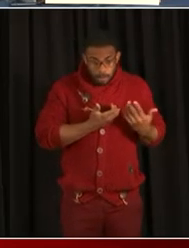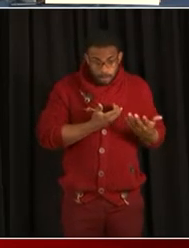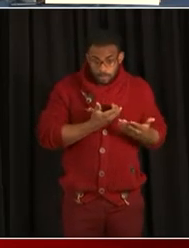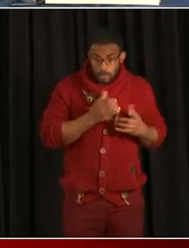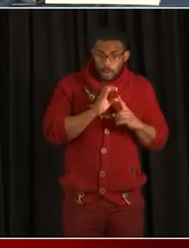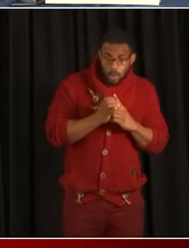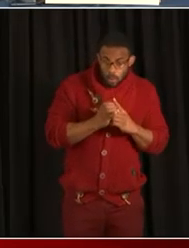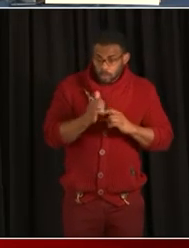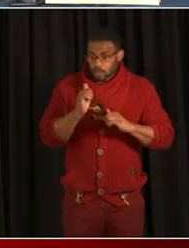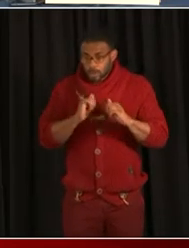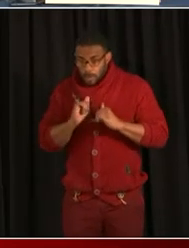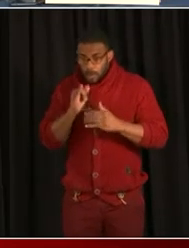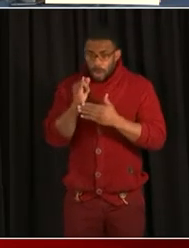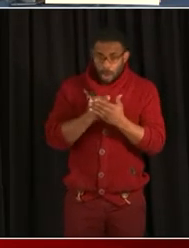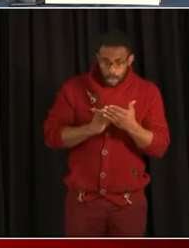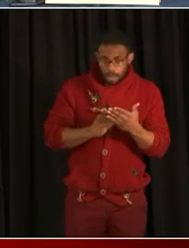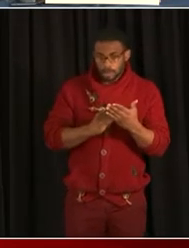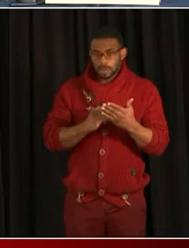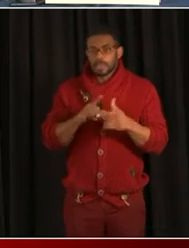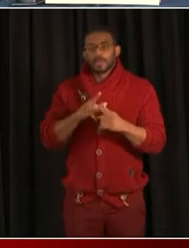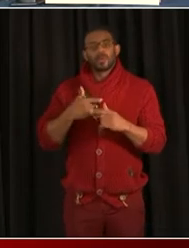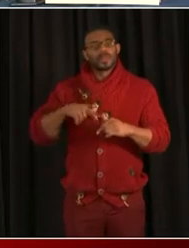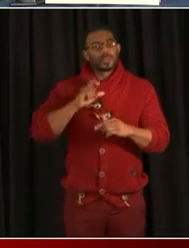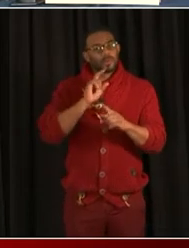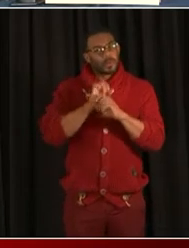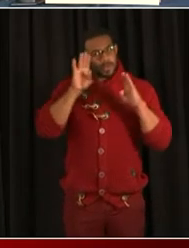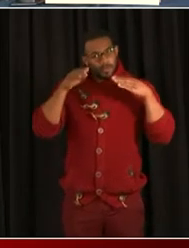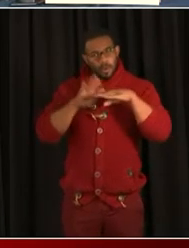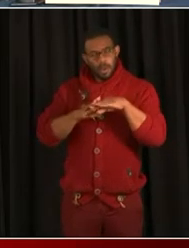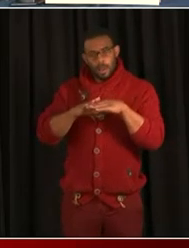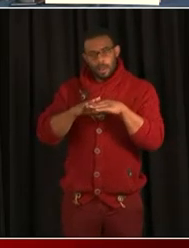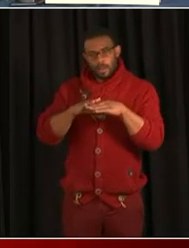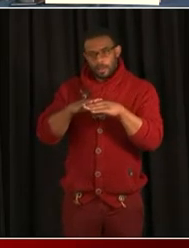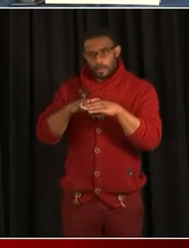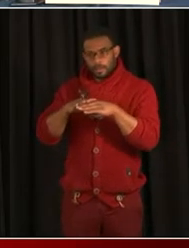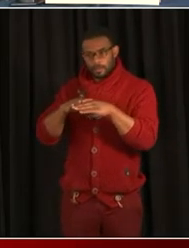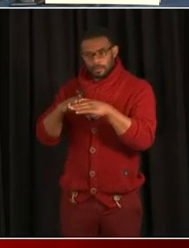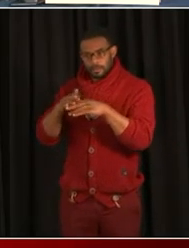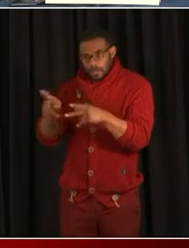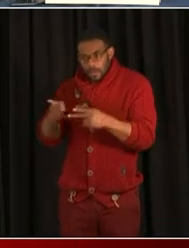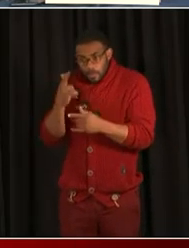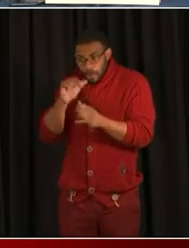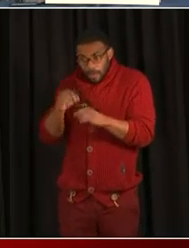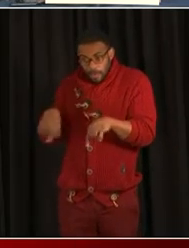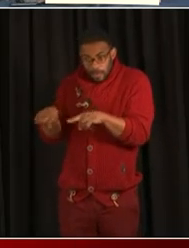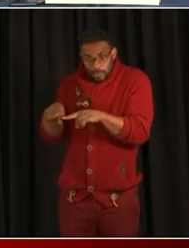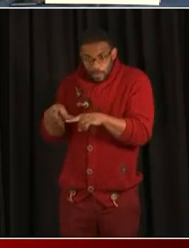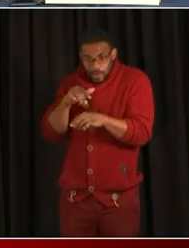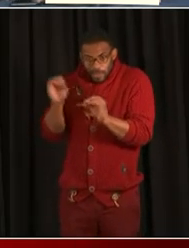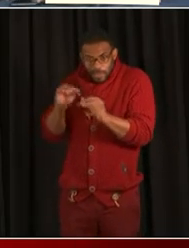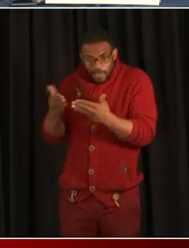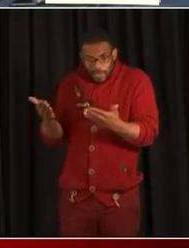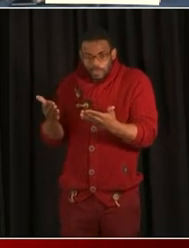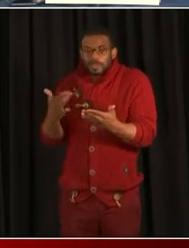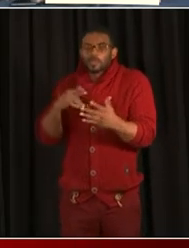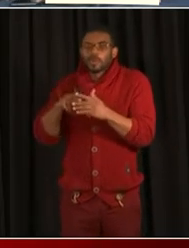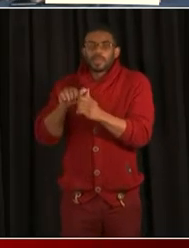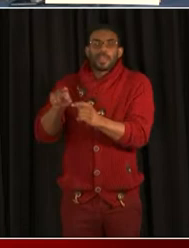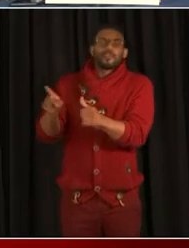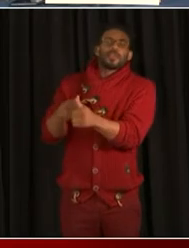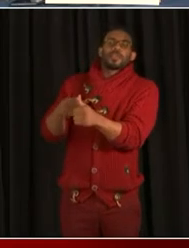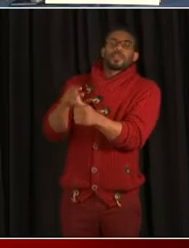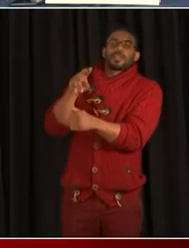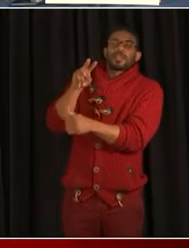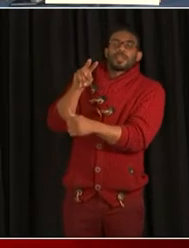our culture, our entertainment, arts, then we need to really focus on the venues. If we don't have those, we don't have anything else. And so we're starting with